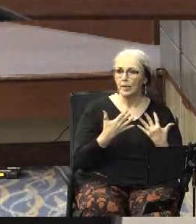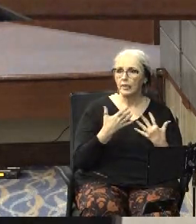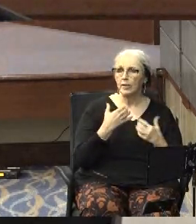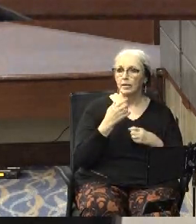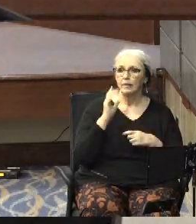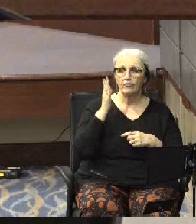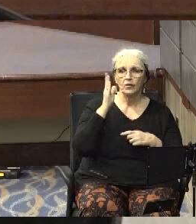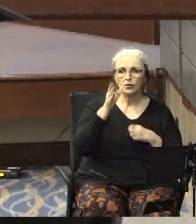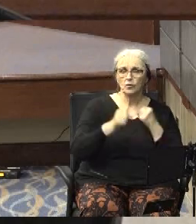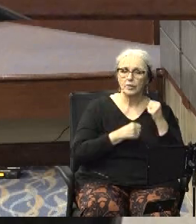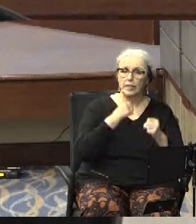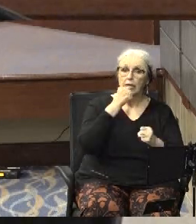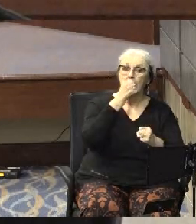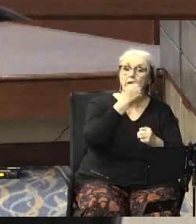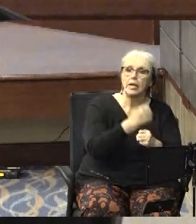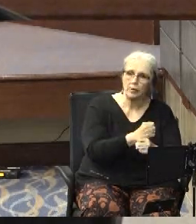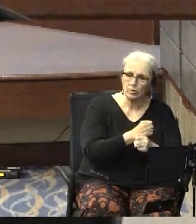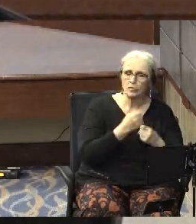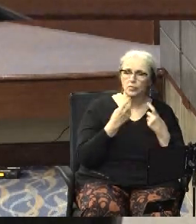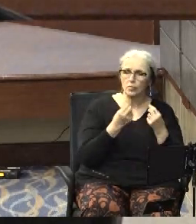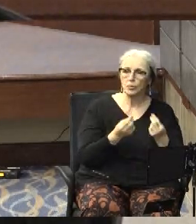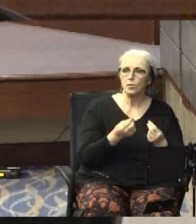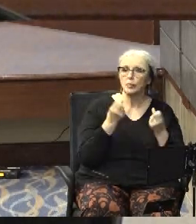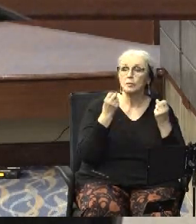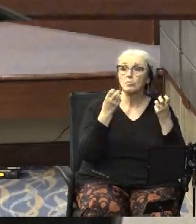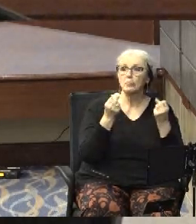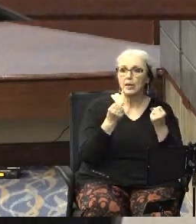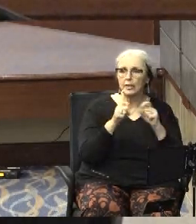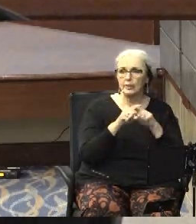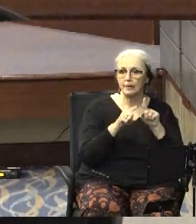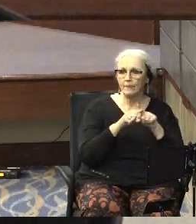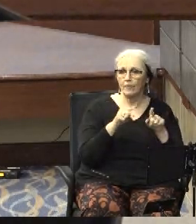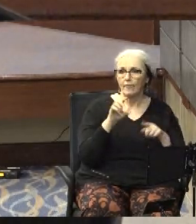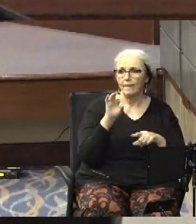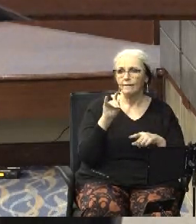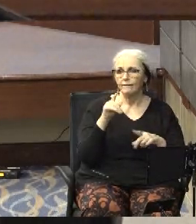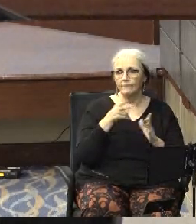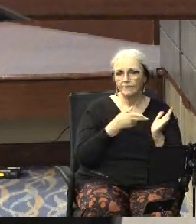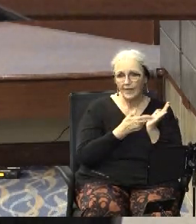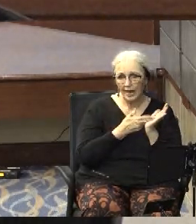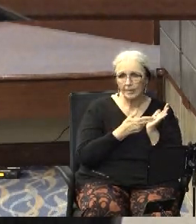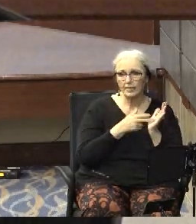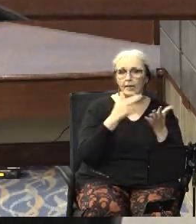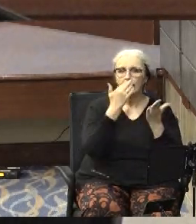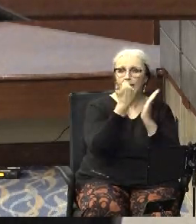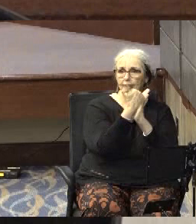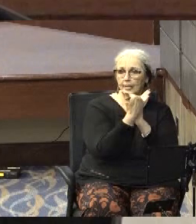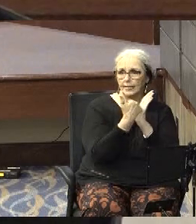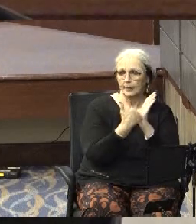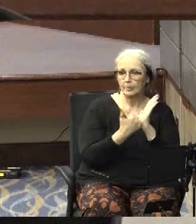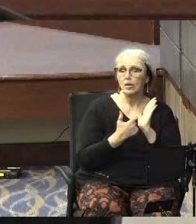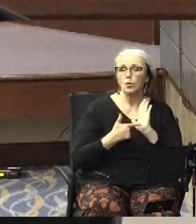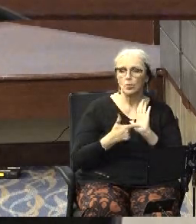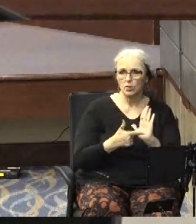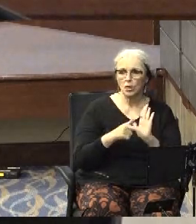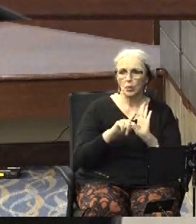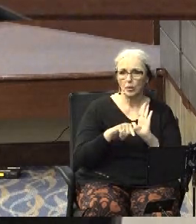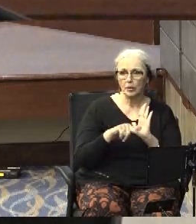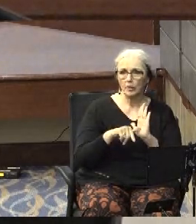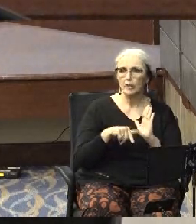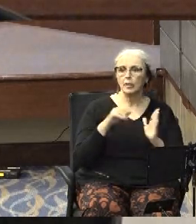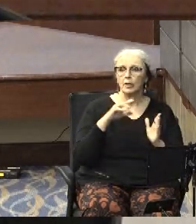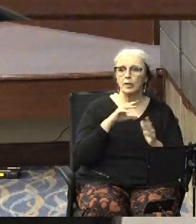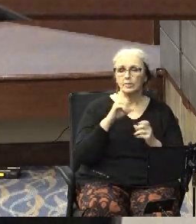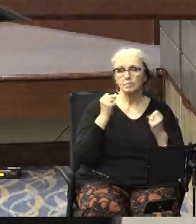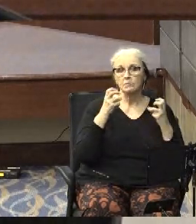get that done. So there were a number of factors that they listed in their study, and as Bradley said, we'll get that to you, but it's a combination